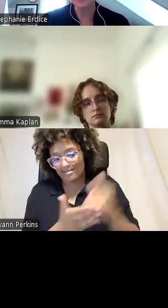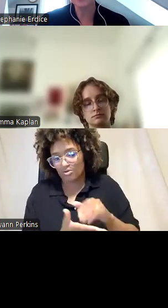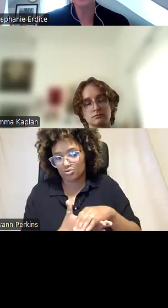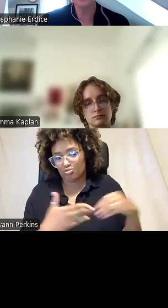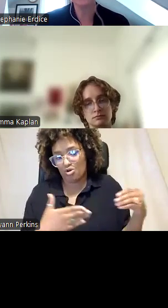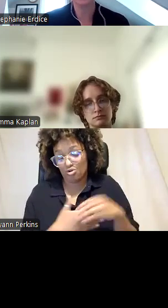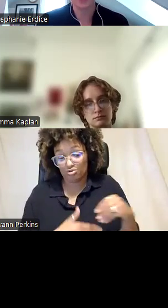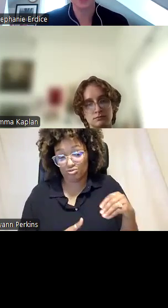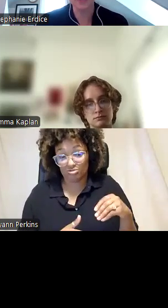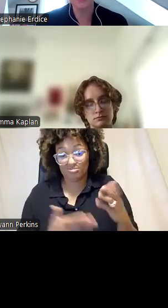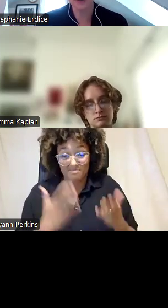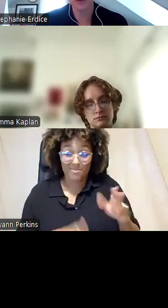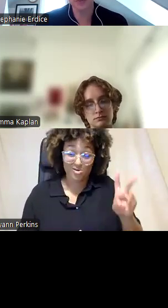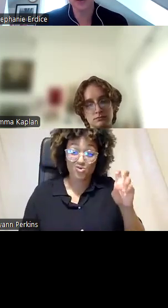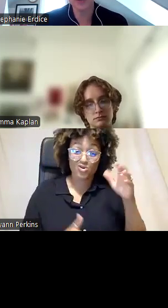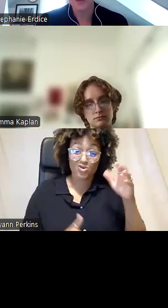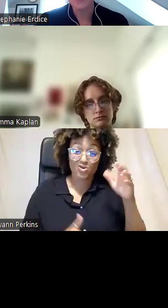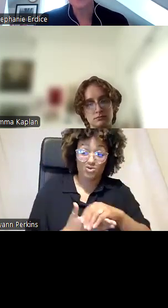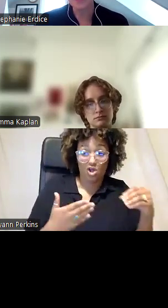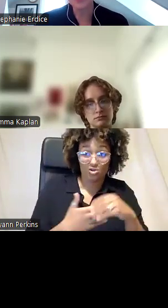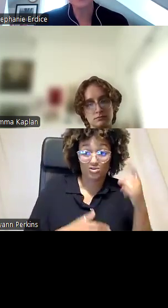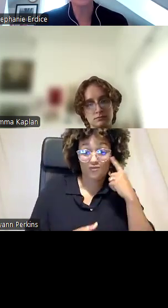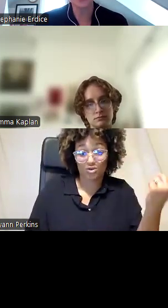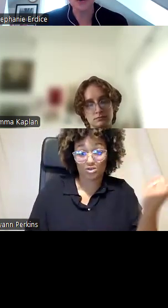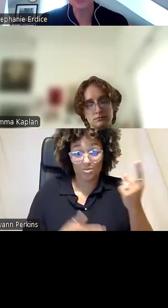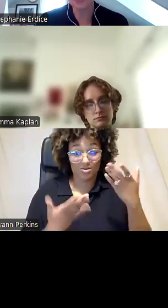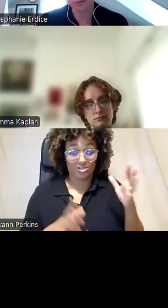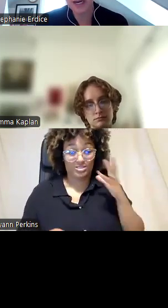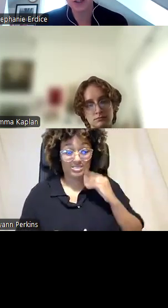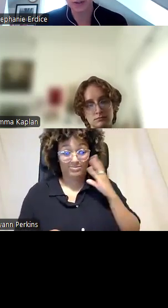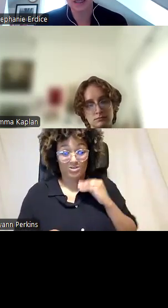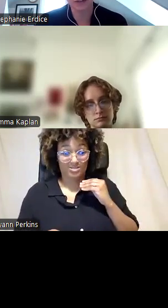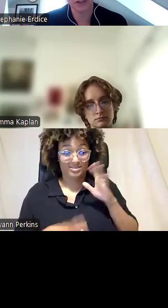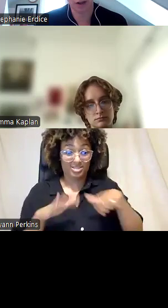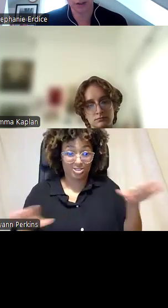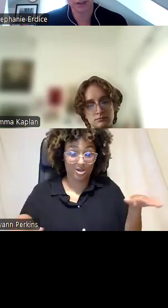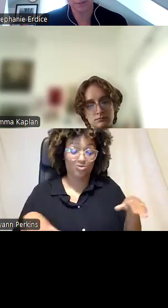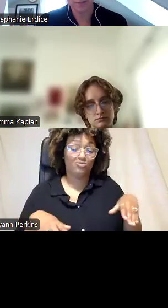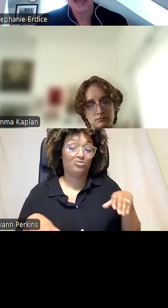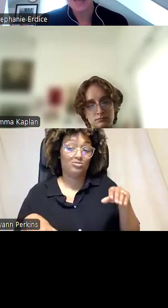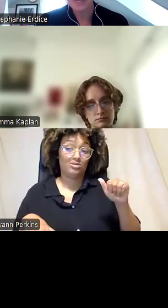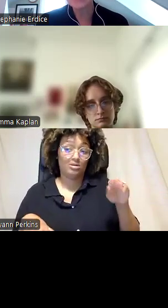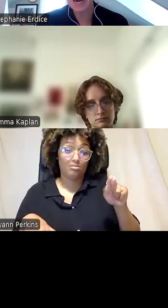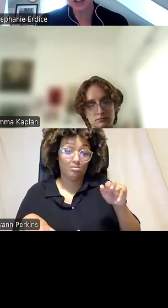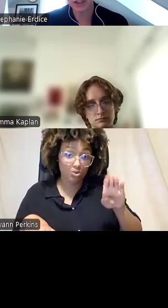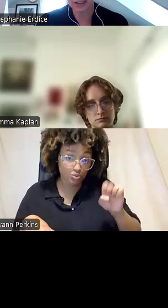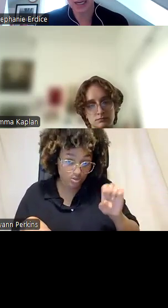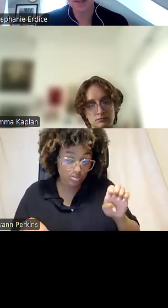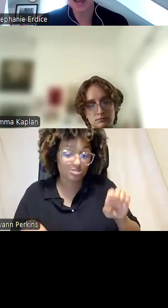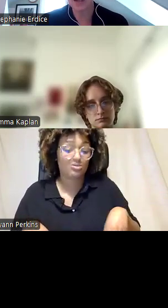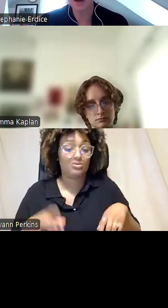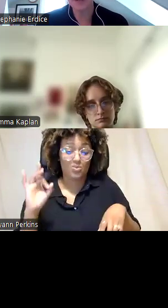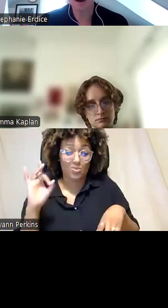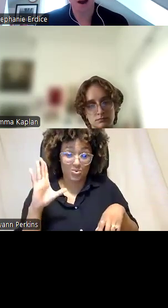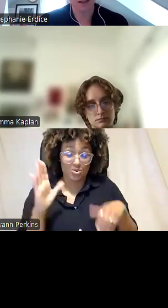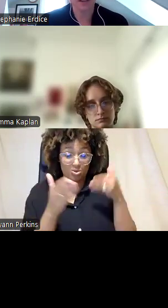For someone who survives childhood sexual abuse, that cost is close to $300,000. And nationally,